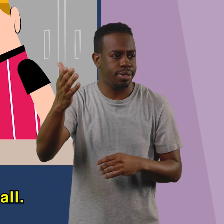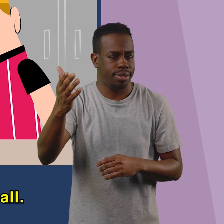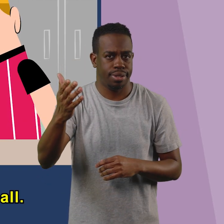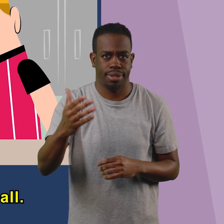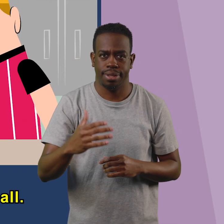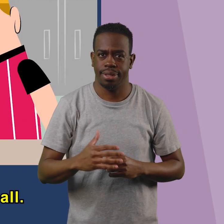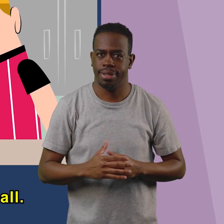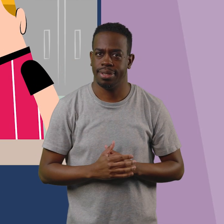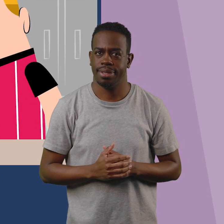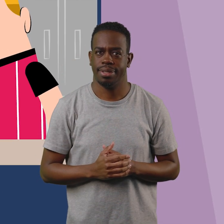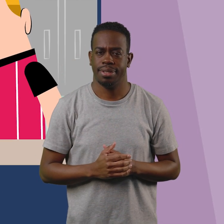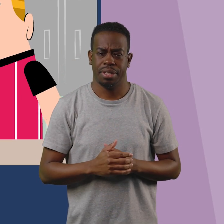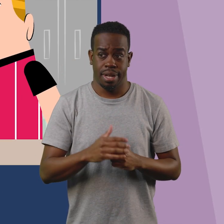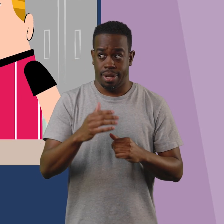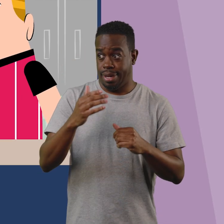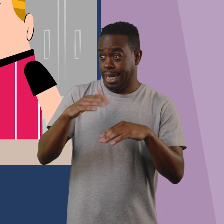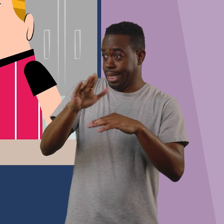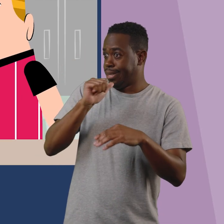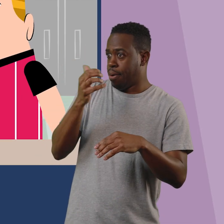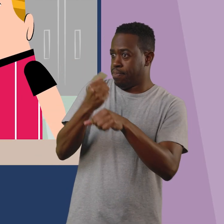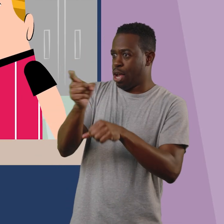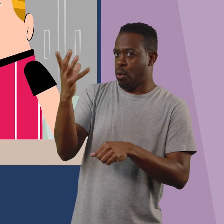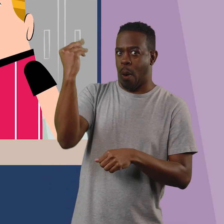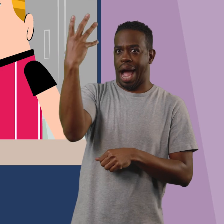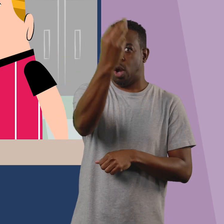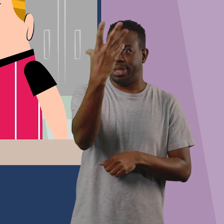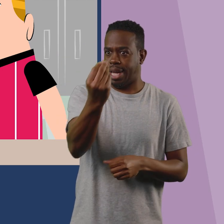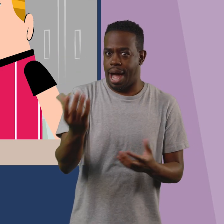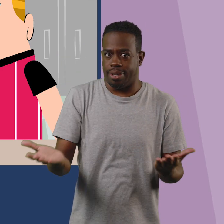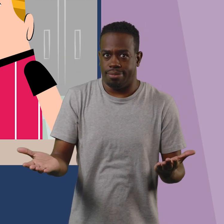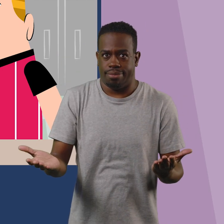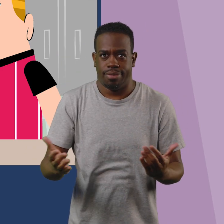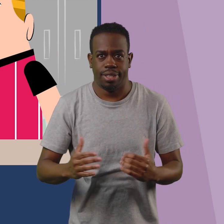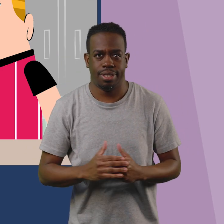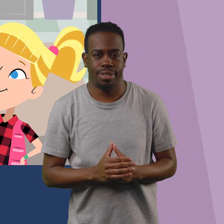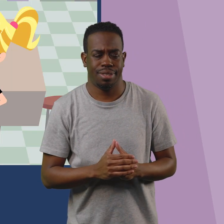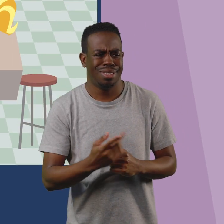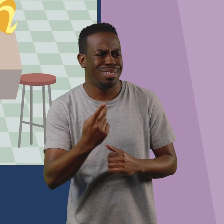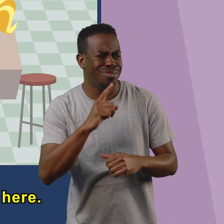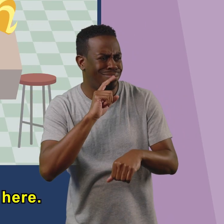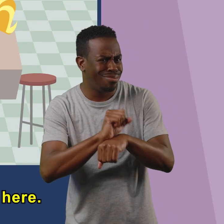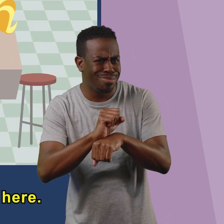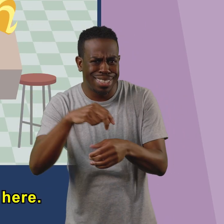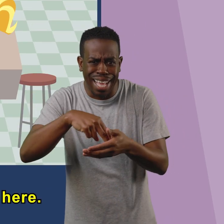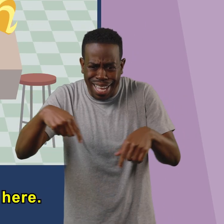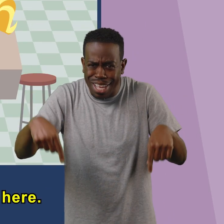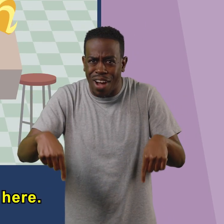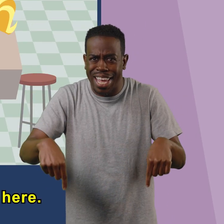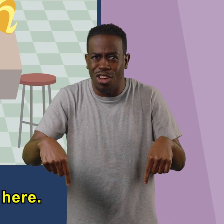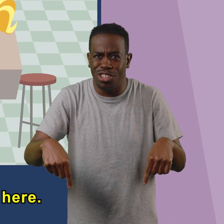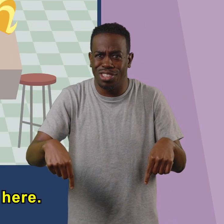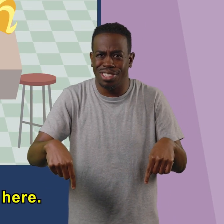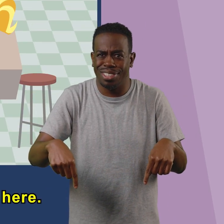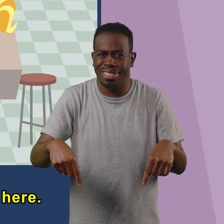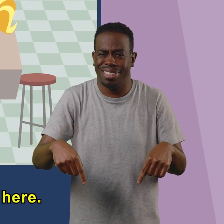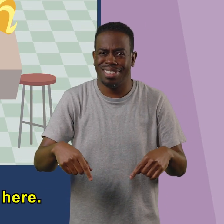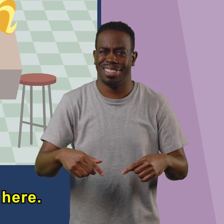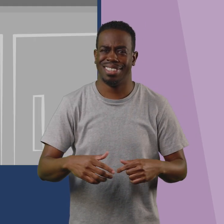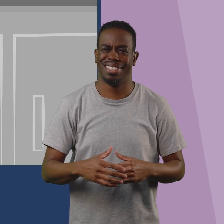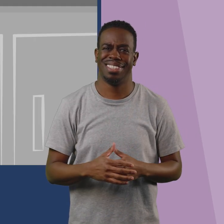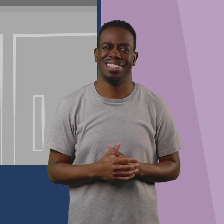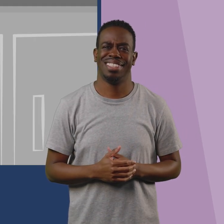catch a ball. Well, at least he doesn't make you go outside. Dudes, we are literally standing right